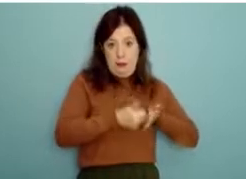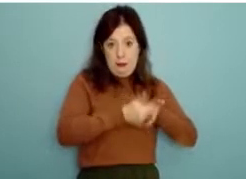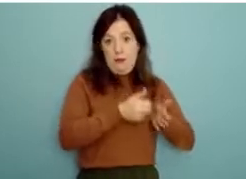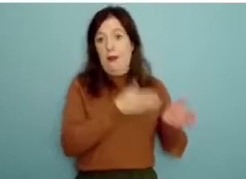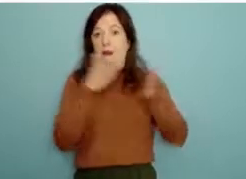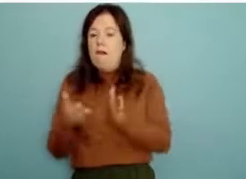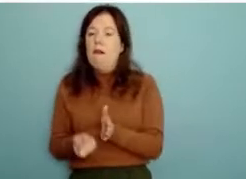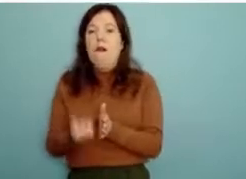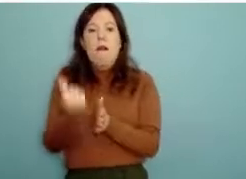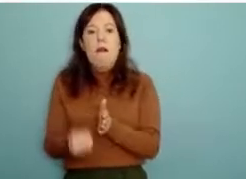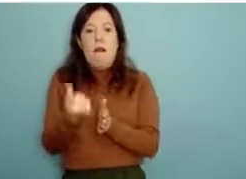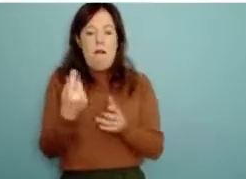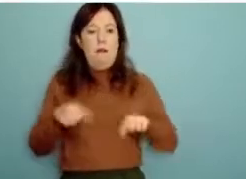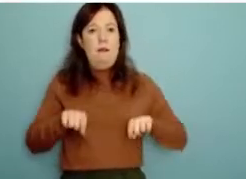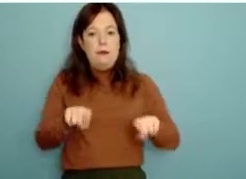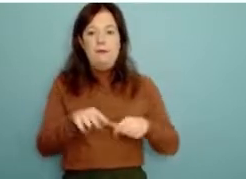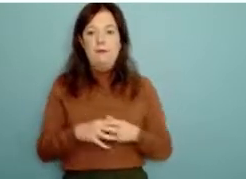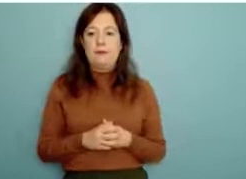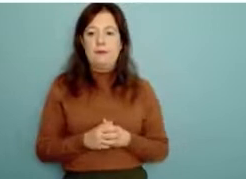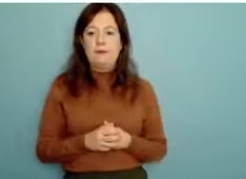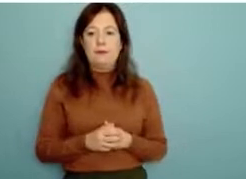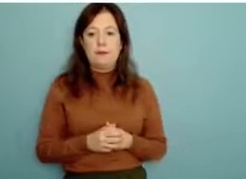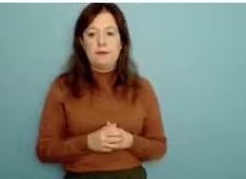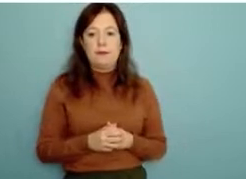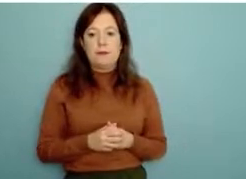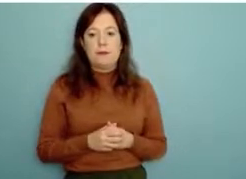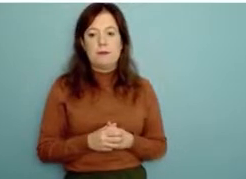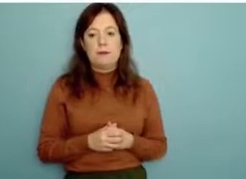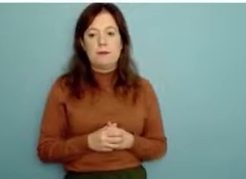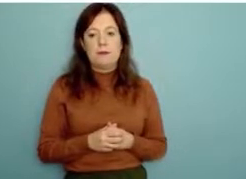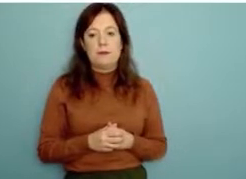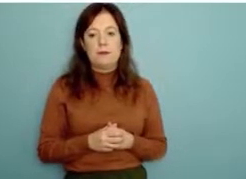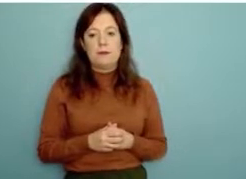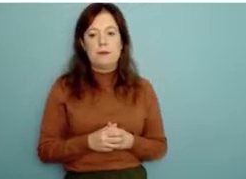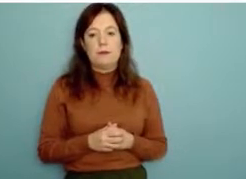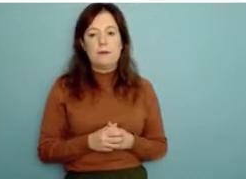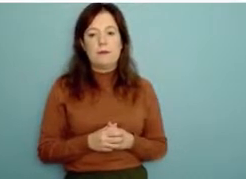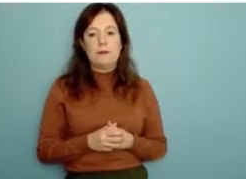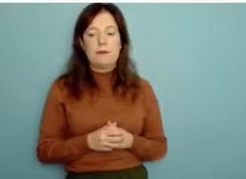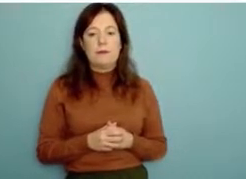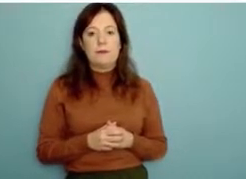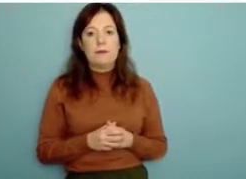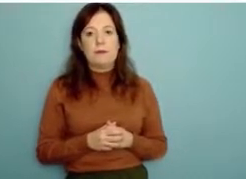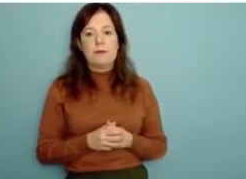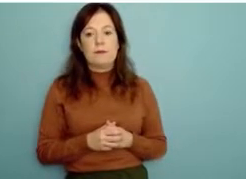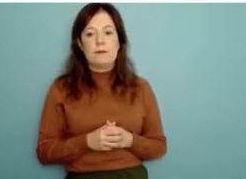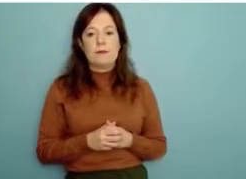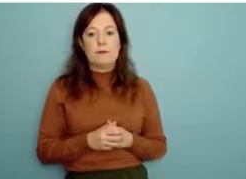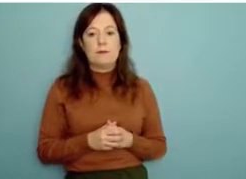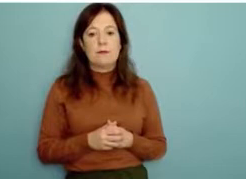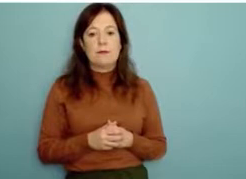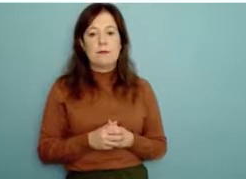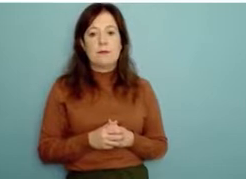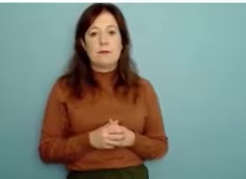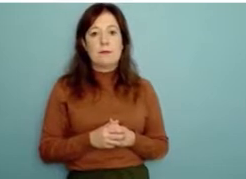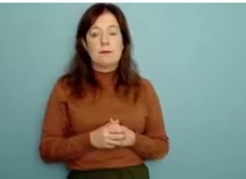next slide. And I've got to say that when we first suggested we were going to